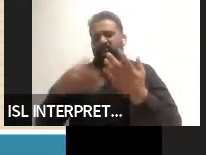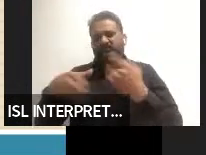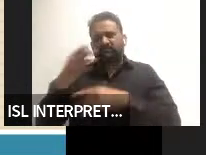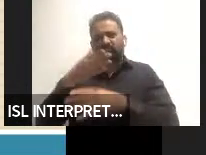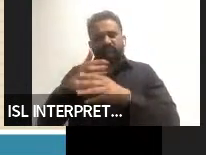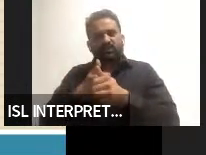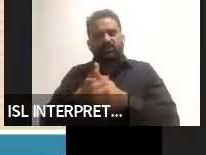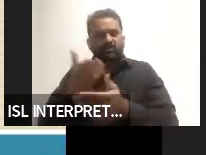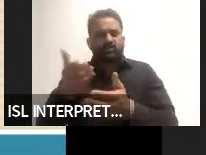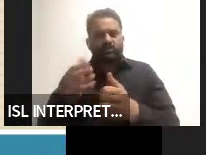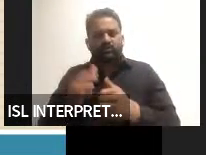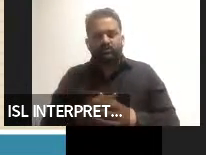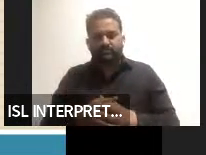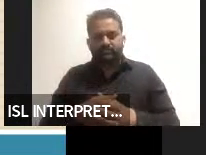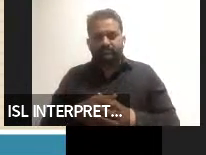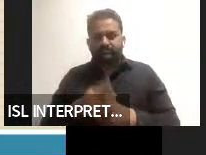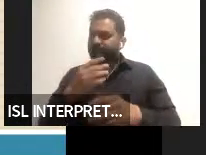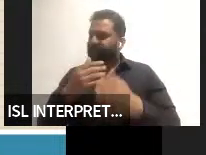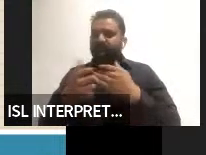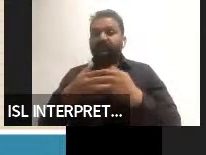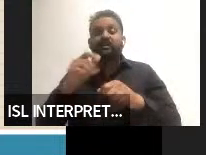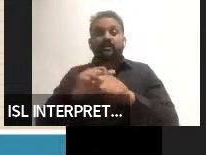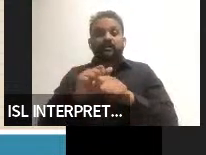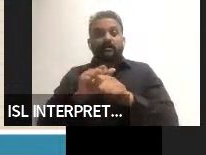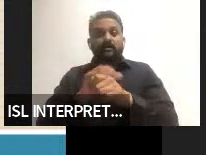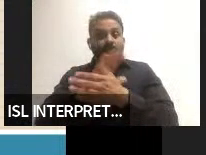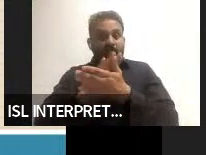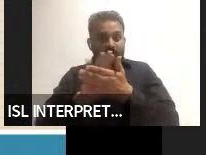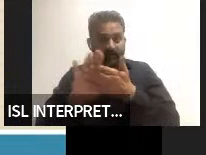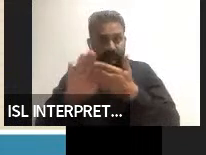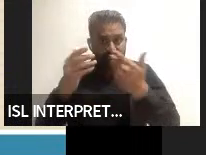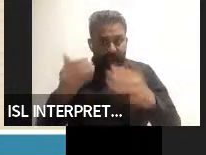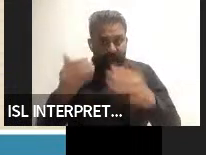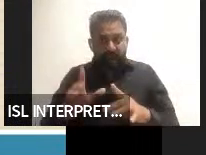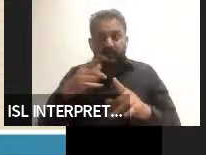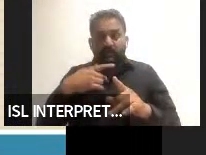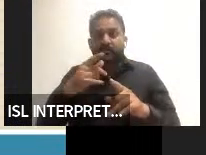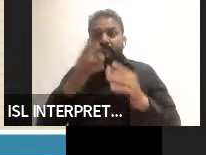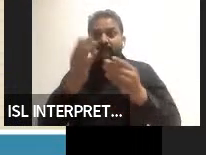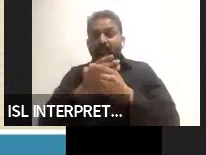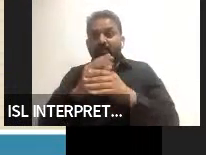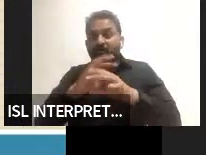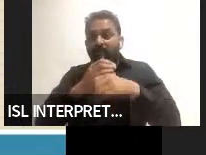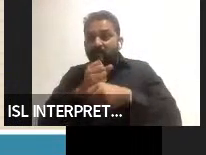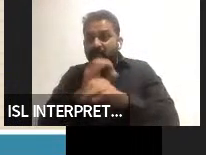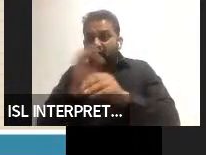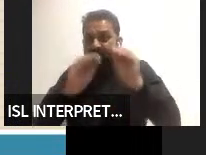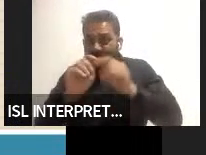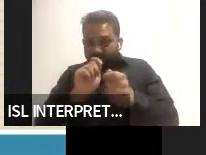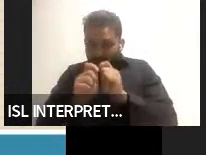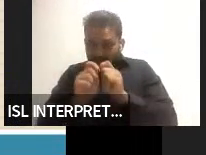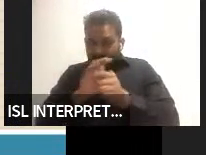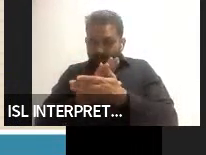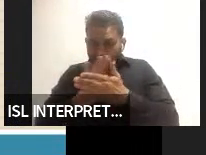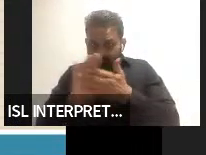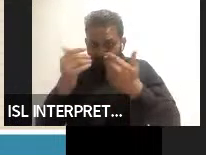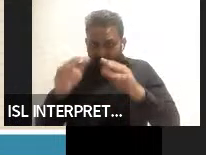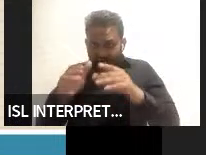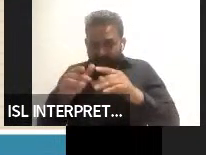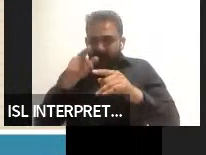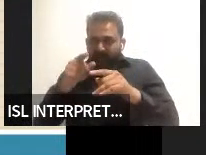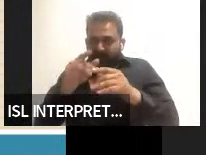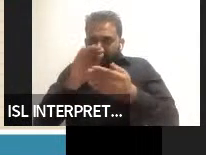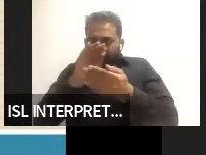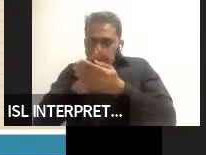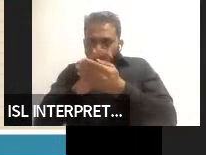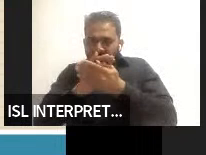And whenever you end, whatever the status of your file and the editing is, please save it in your